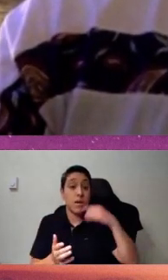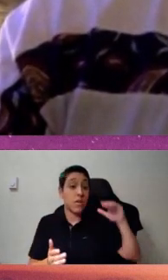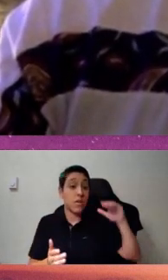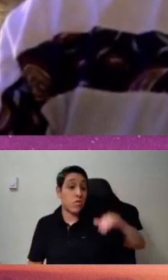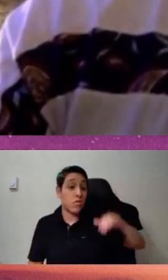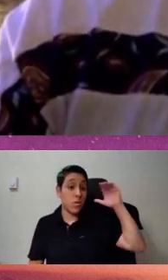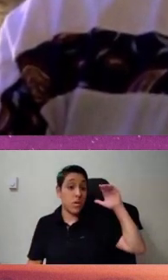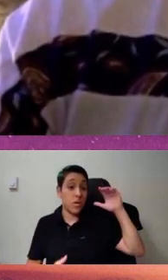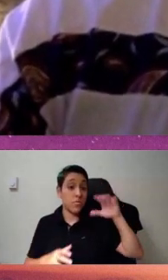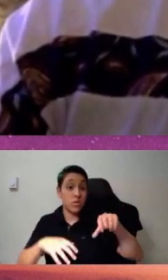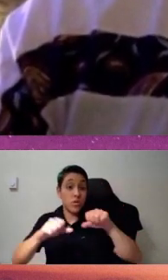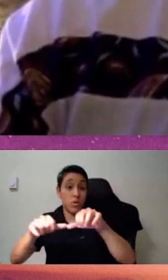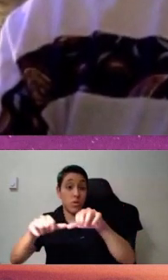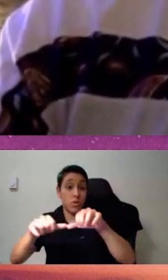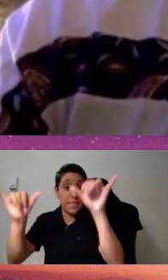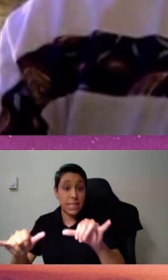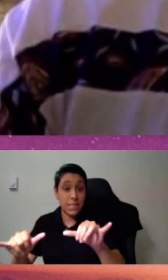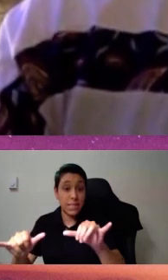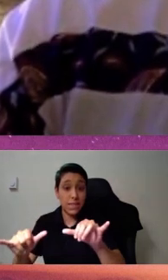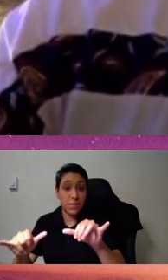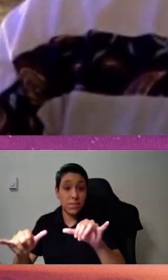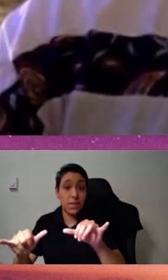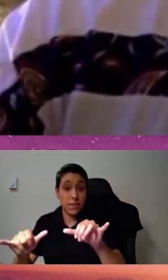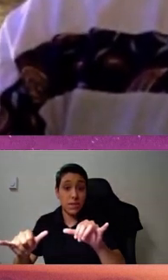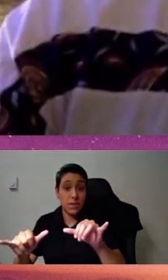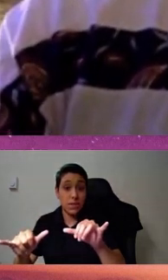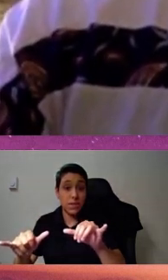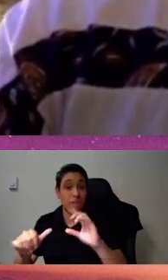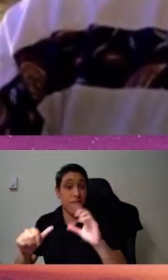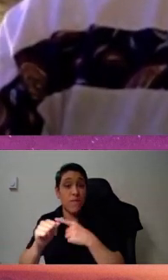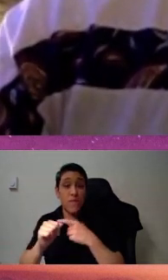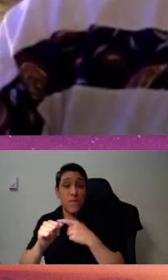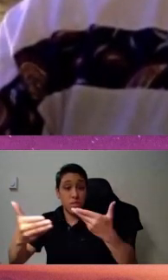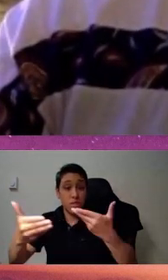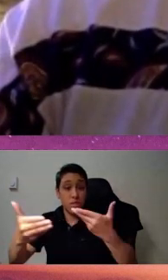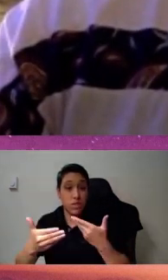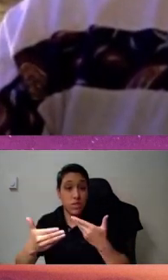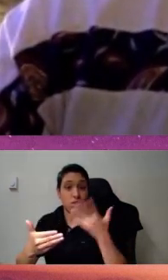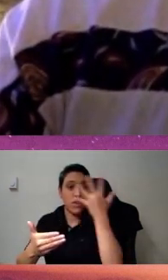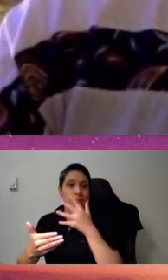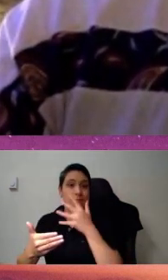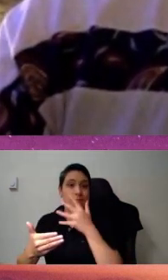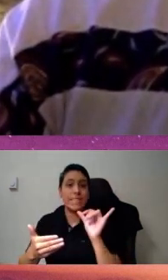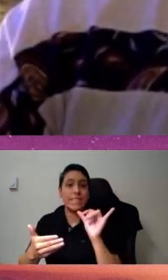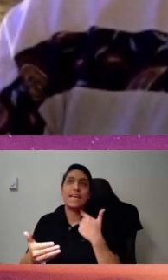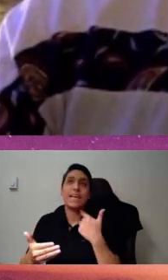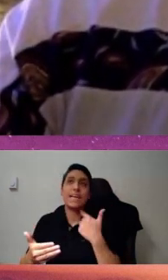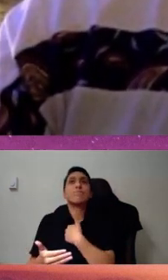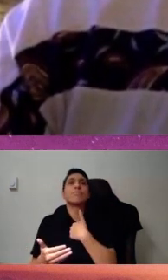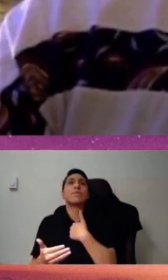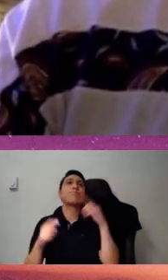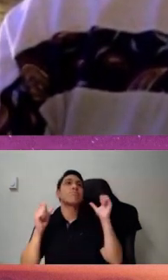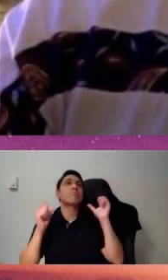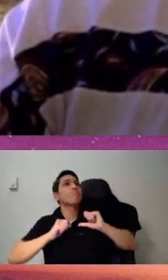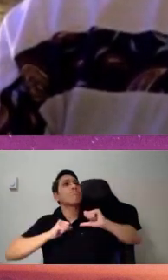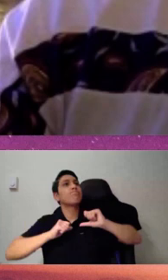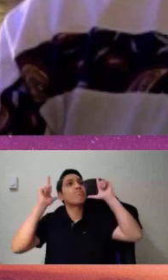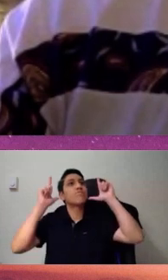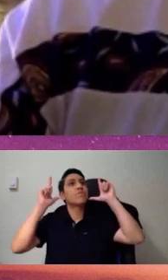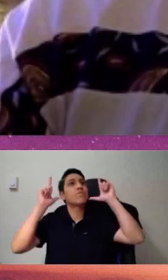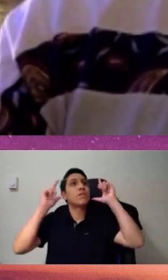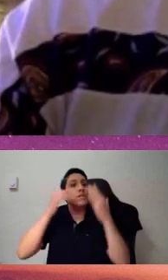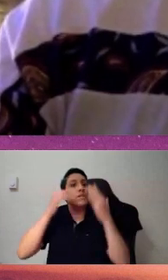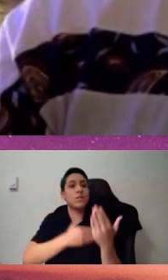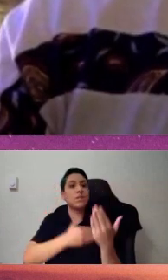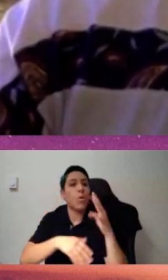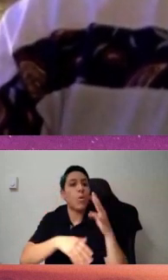looked a lot like, my first introduction to colonialism looked a lot like me waking up at 4 in the morning, 5